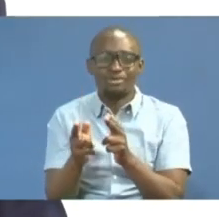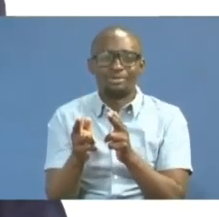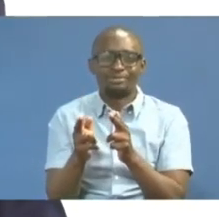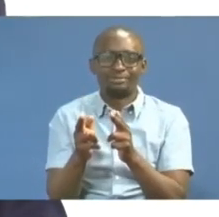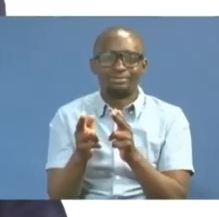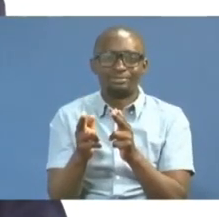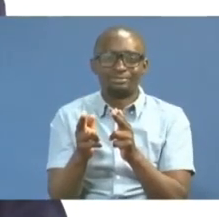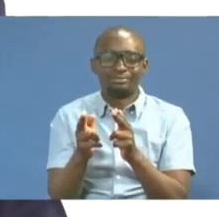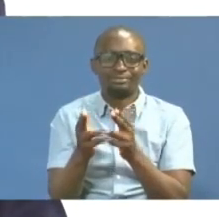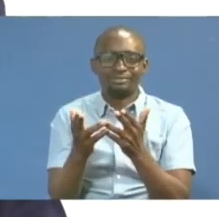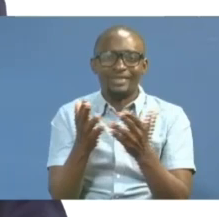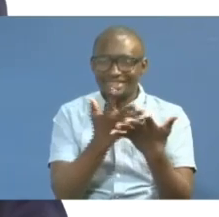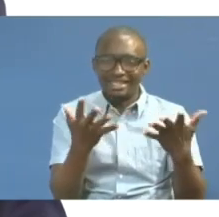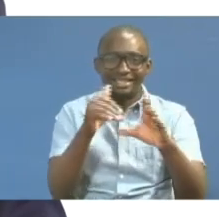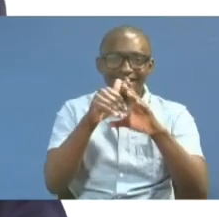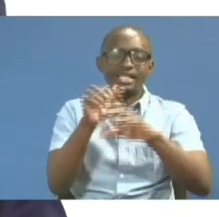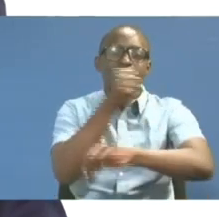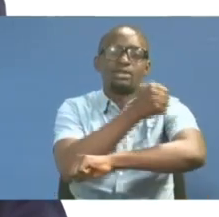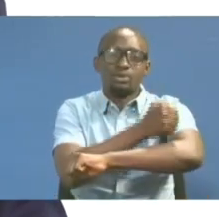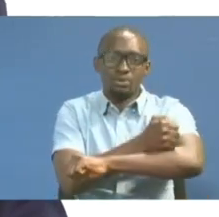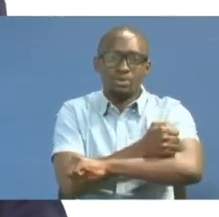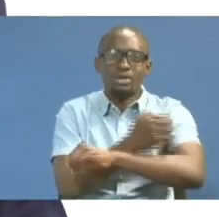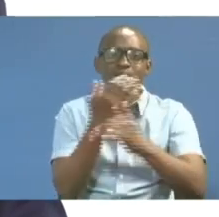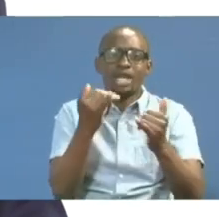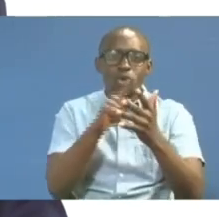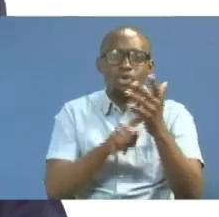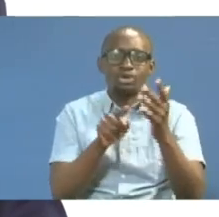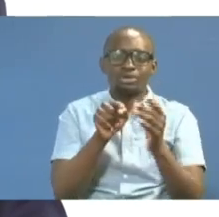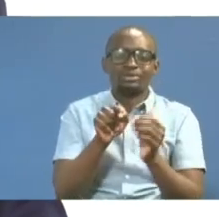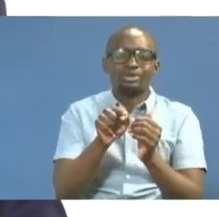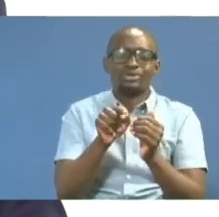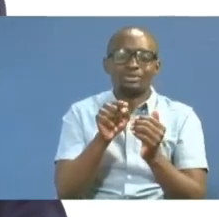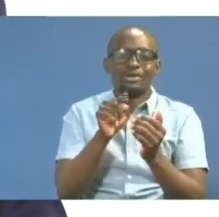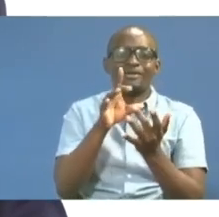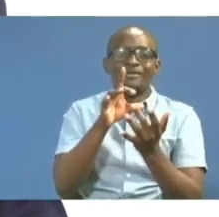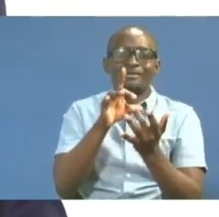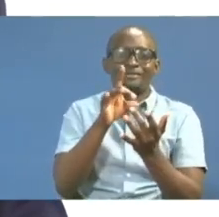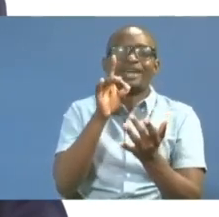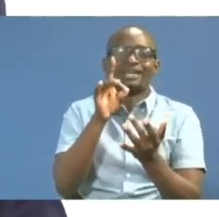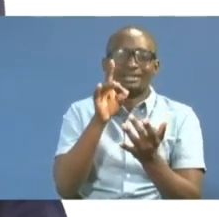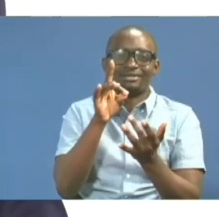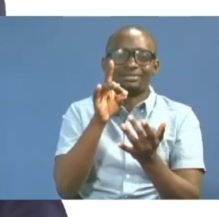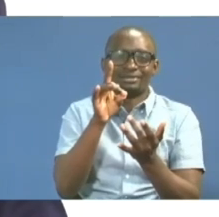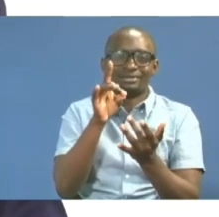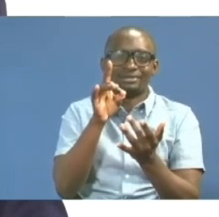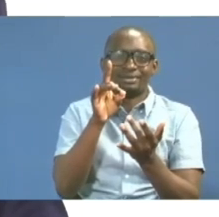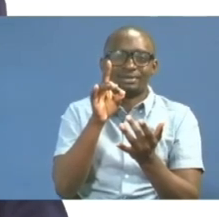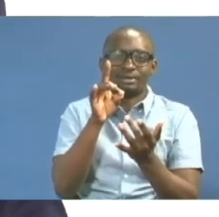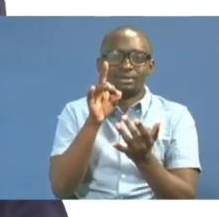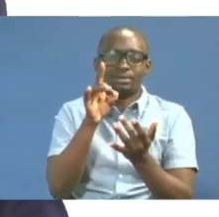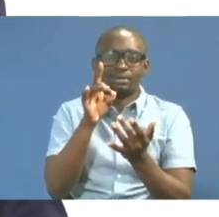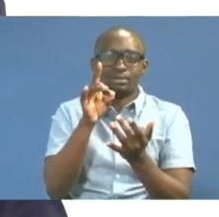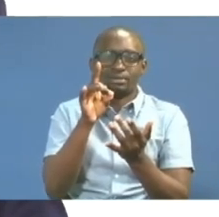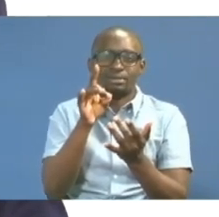the nexus between the programs in this school. And what you find is that the program